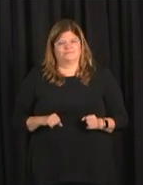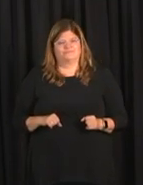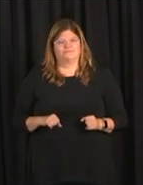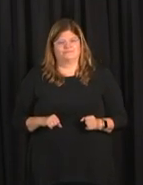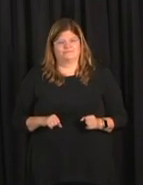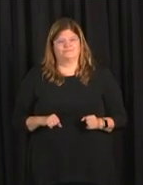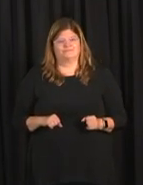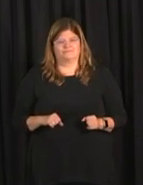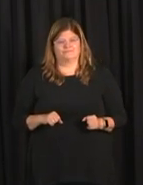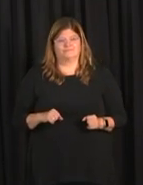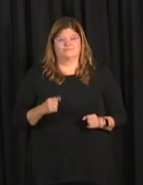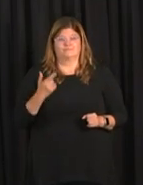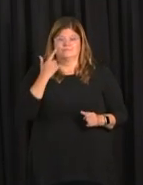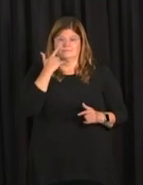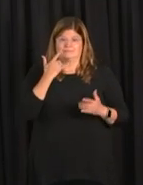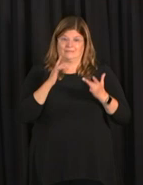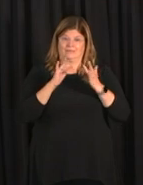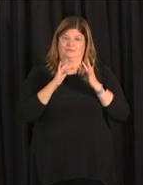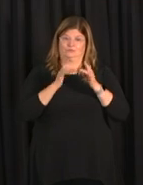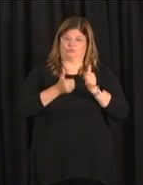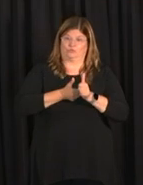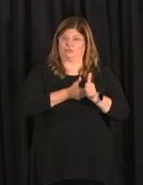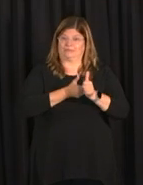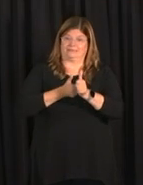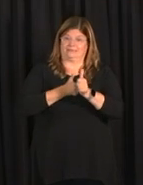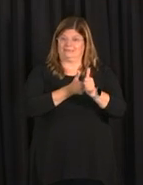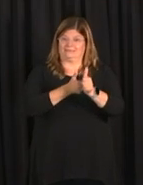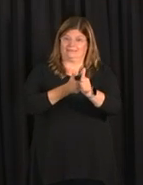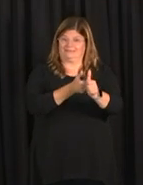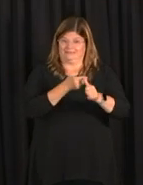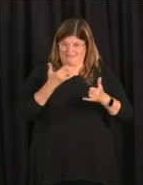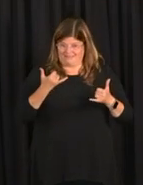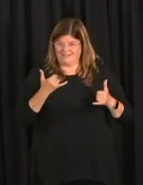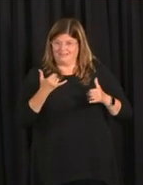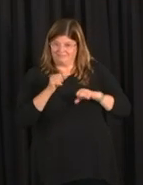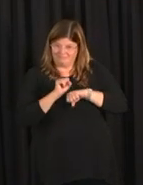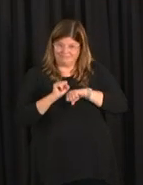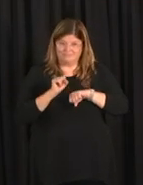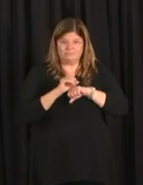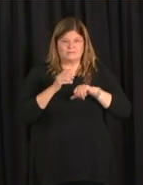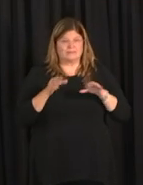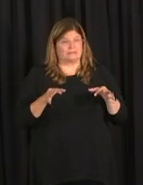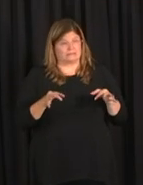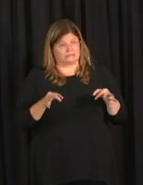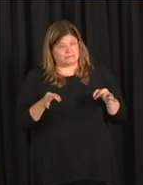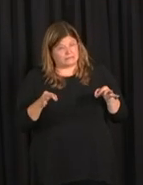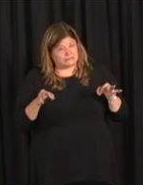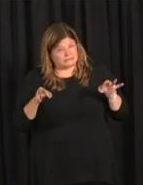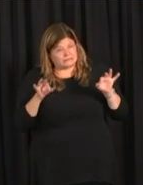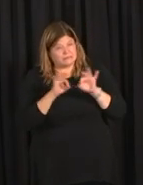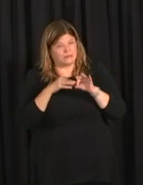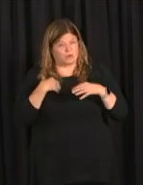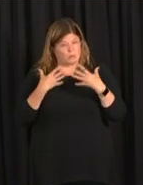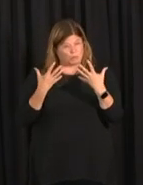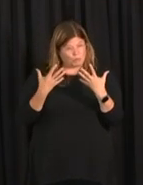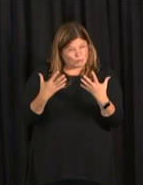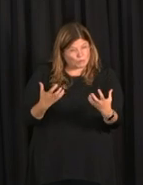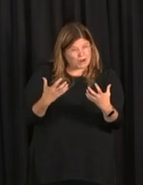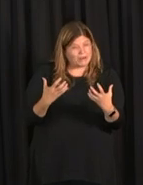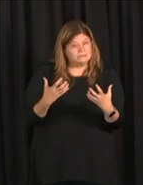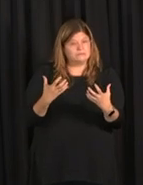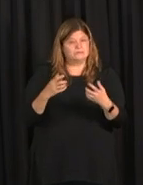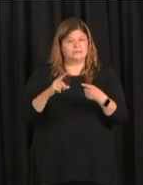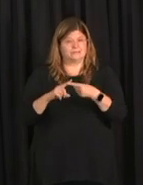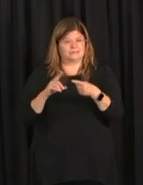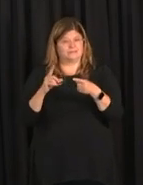now. In terms of contact tracing, we have some very important things that we want people to be